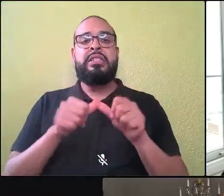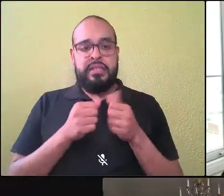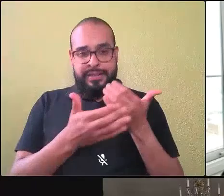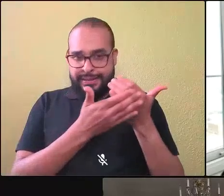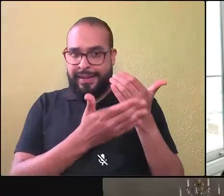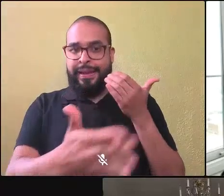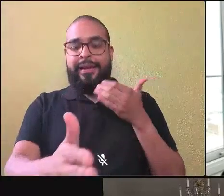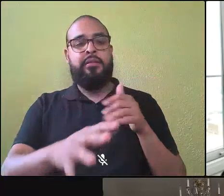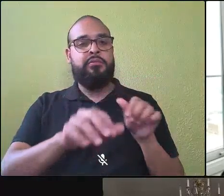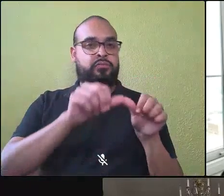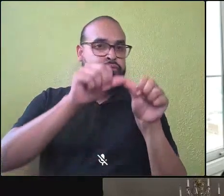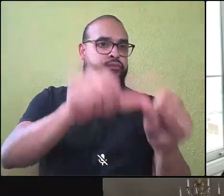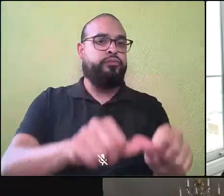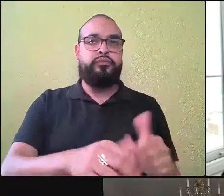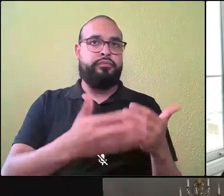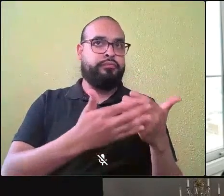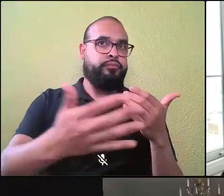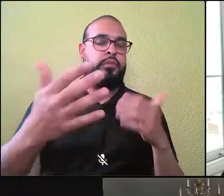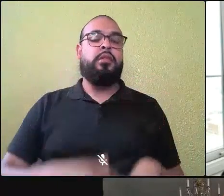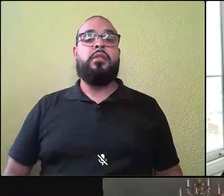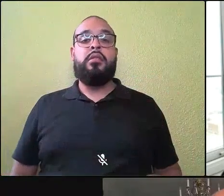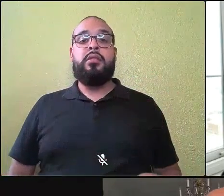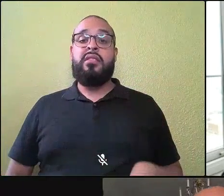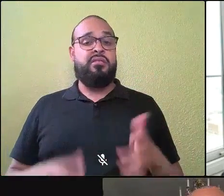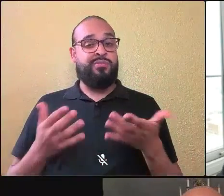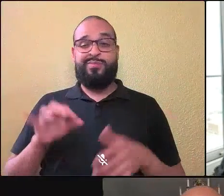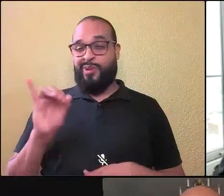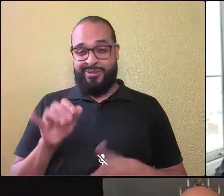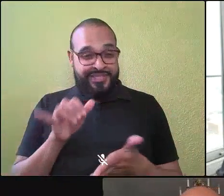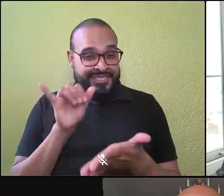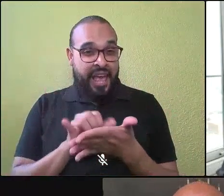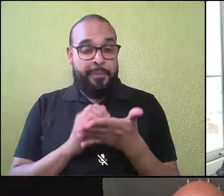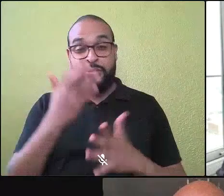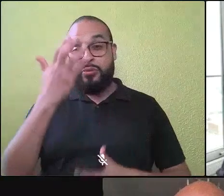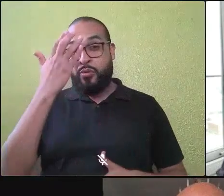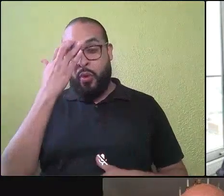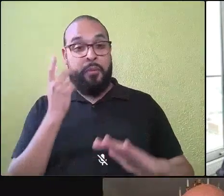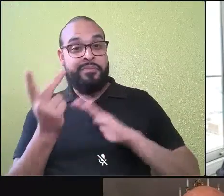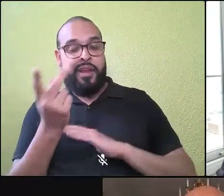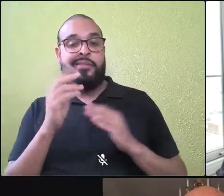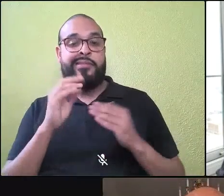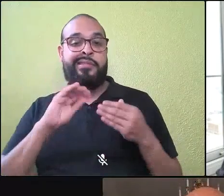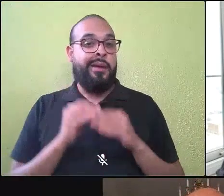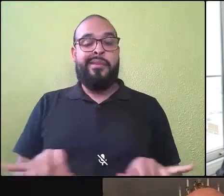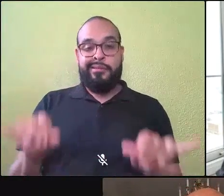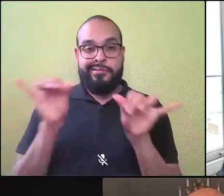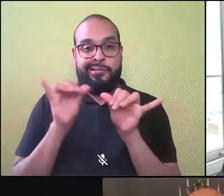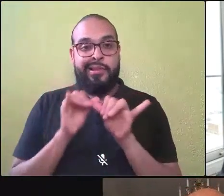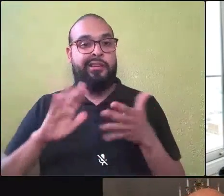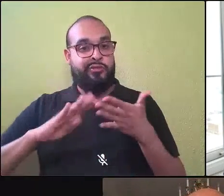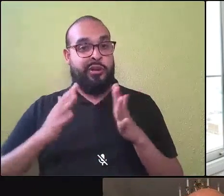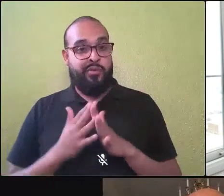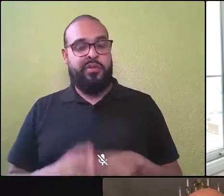do that alone. It's literally impossible for you to scale something like that doesn't burn you out. Yeah. And